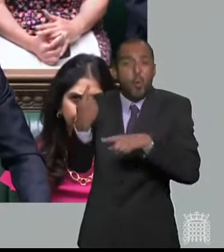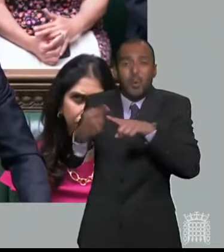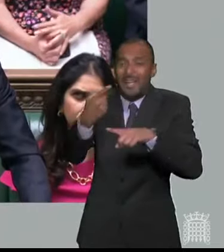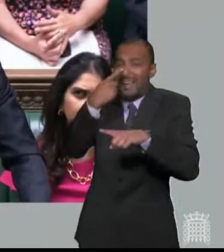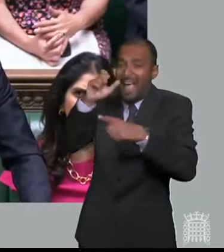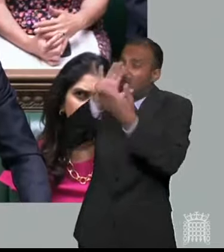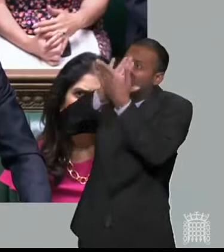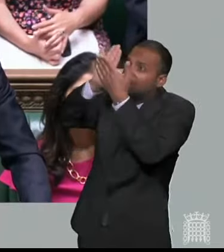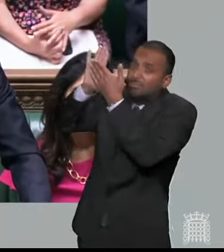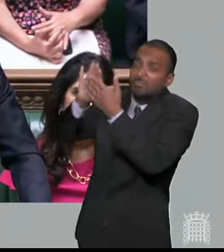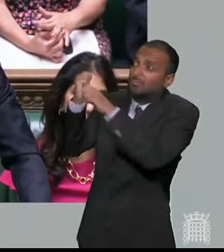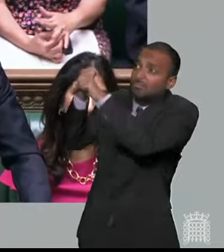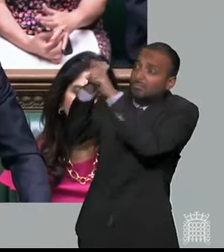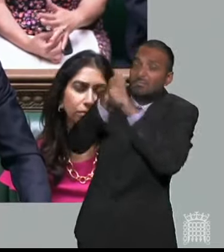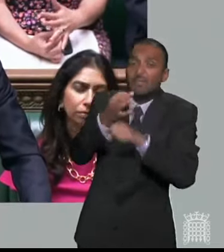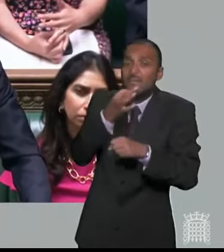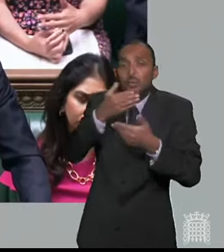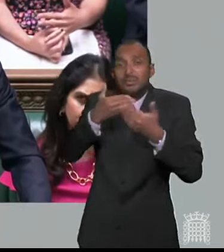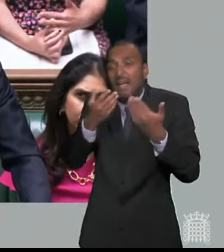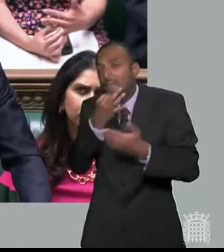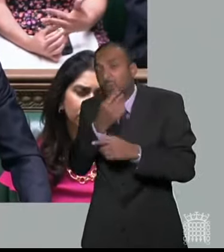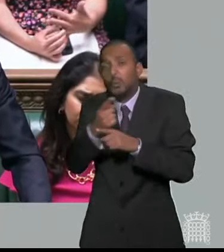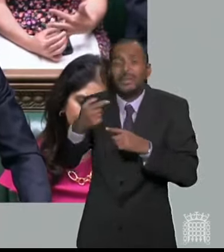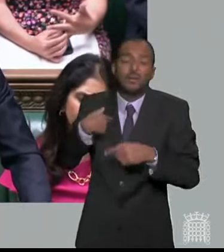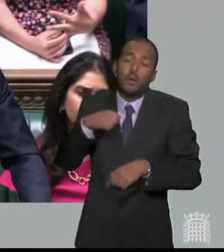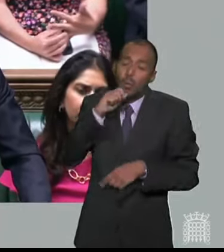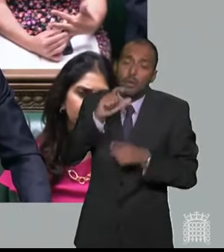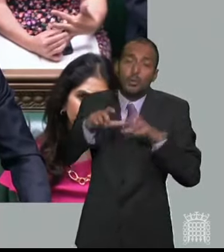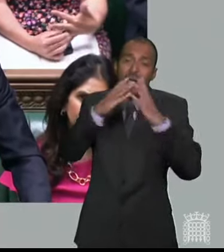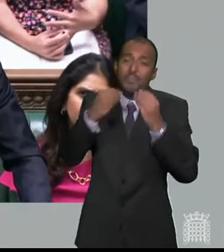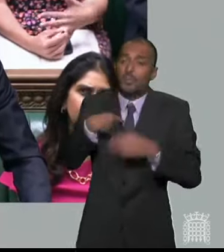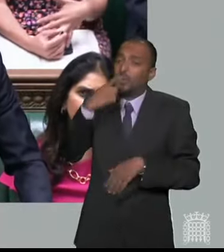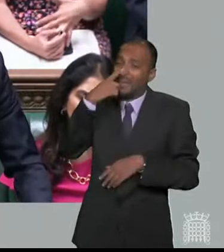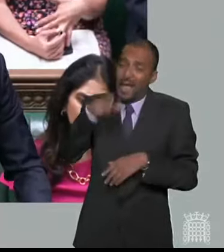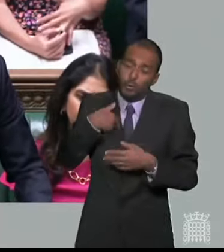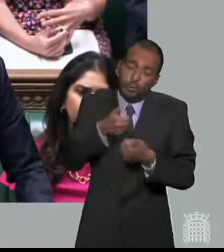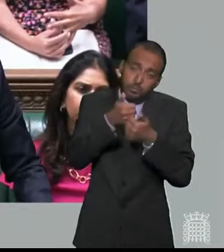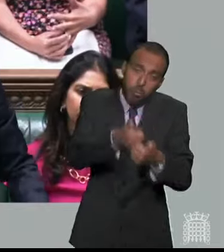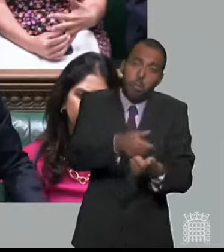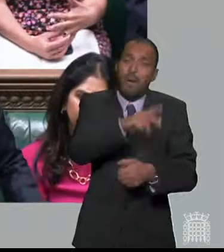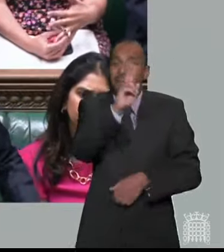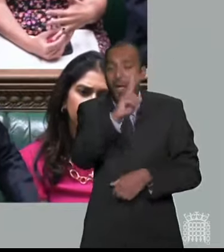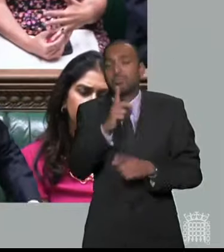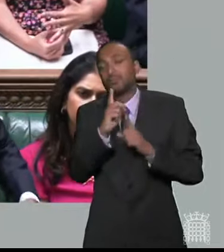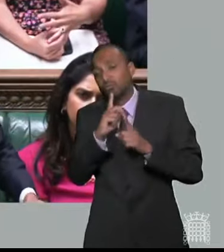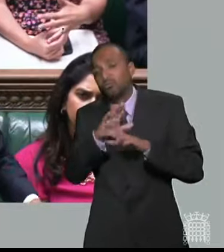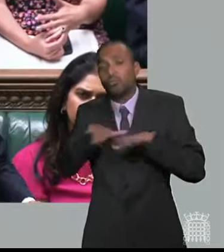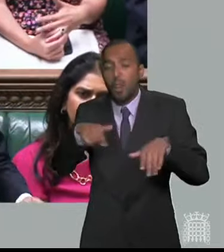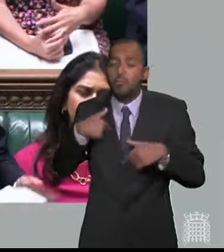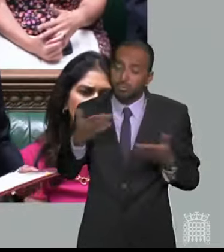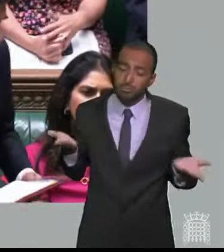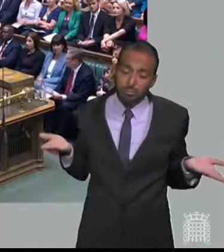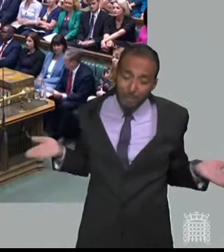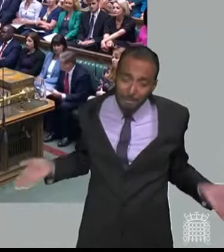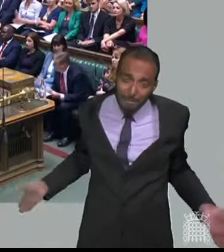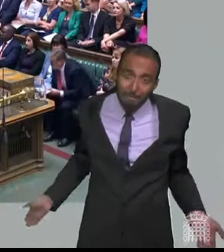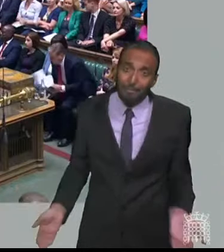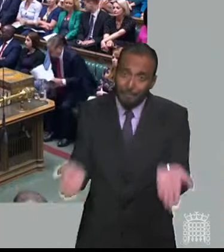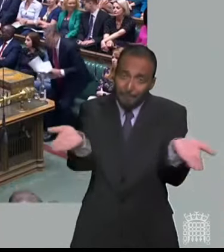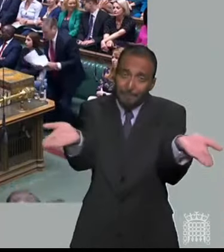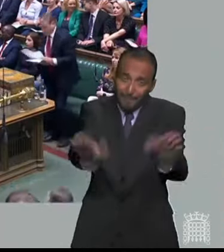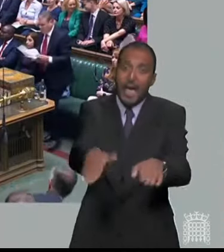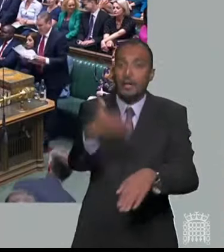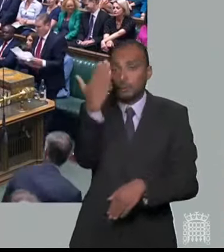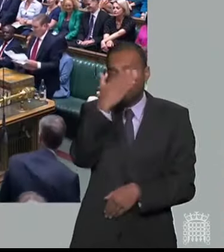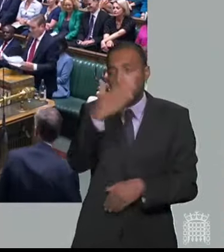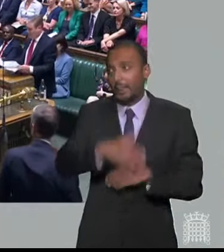we can to help parents, support teachers, and get children back to normal school life as quickly as possible. Keir